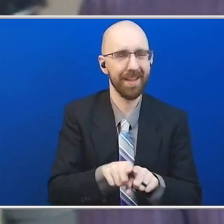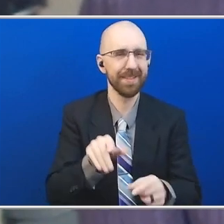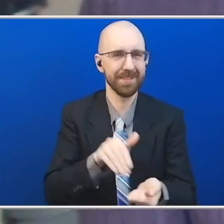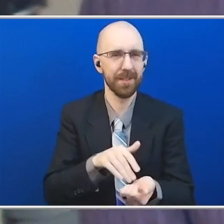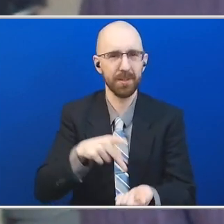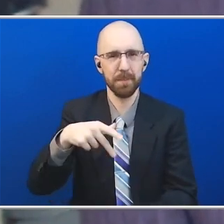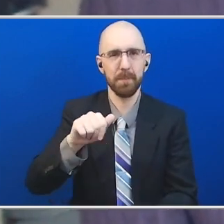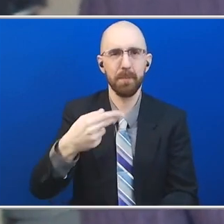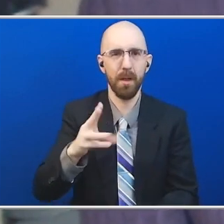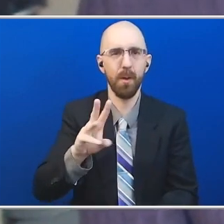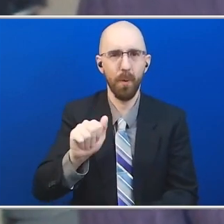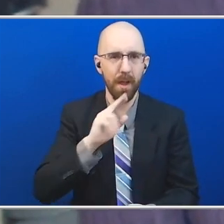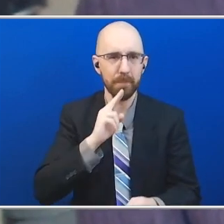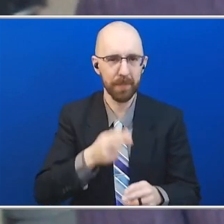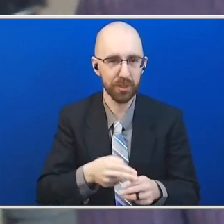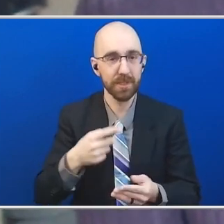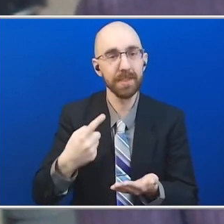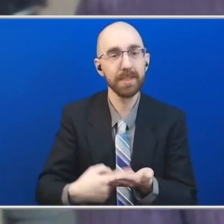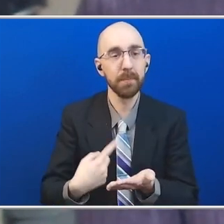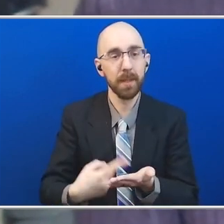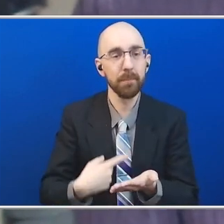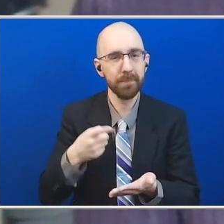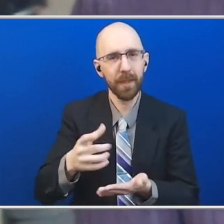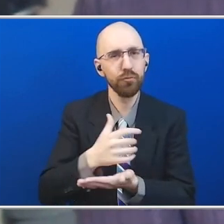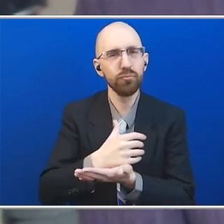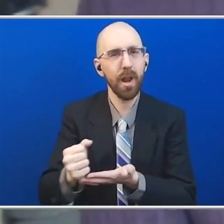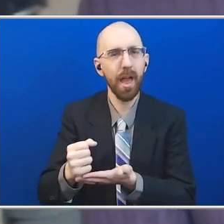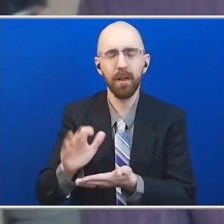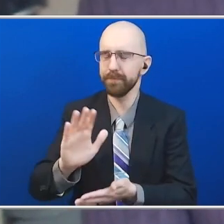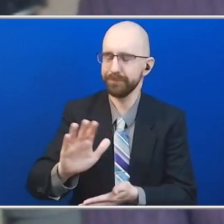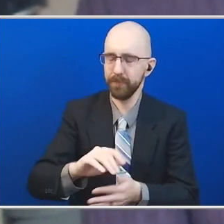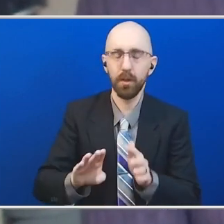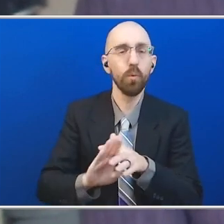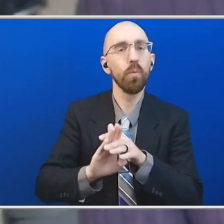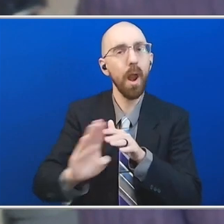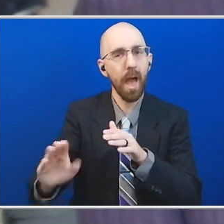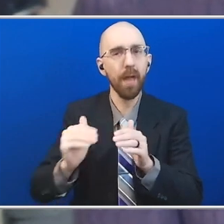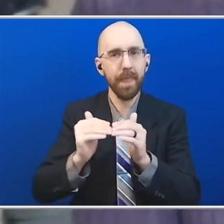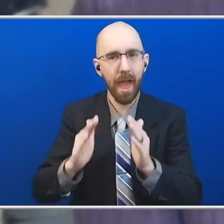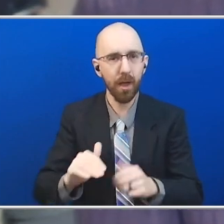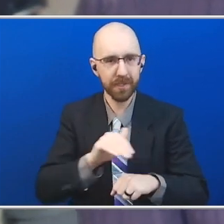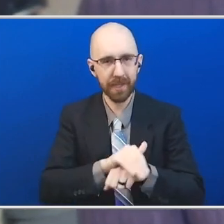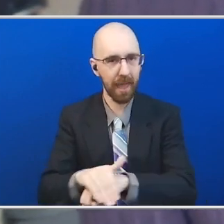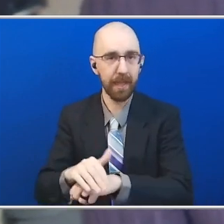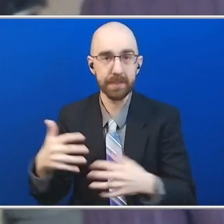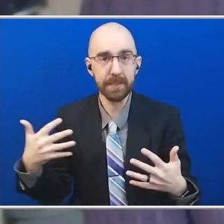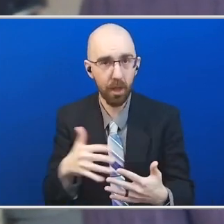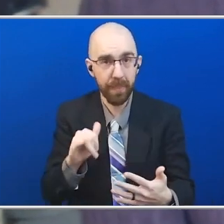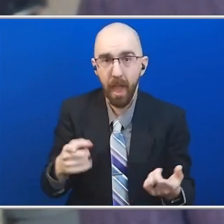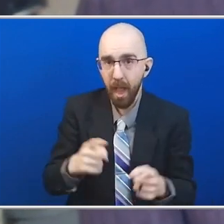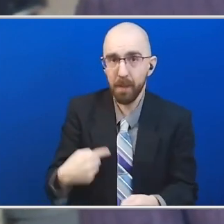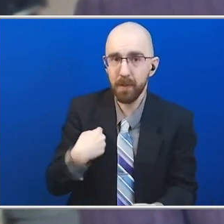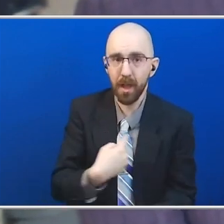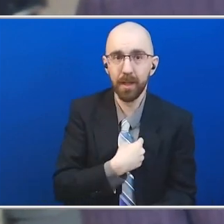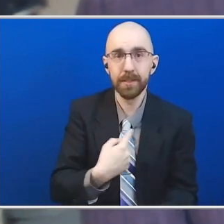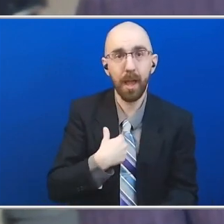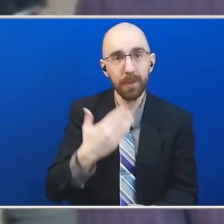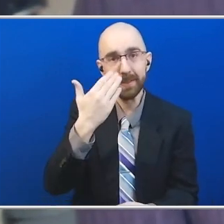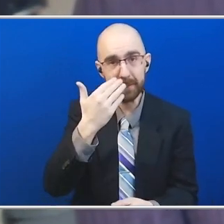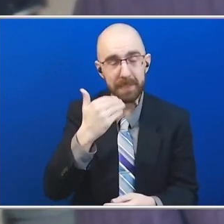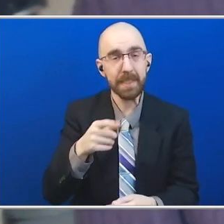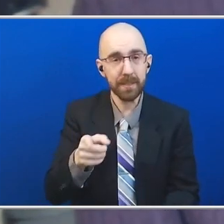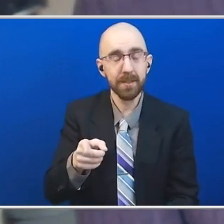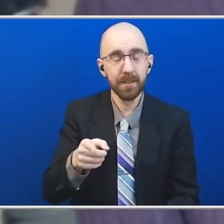mentioned, sometimes they run out of the house at night, they're scared, and that happened to us. And I was actually sleeping out there, and